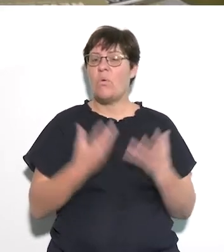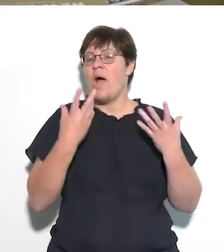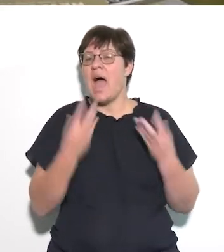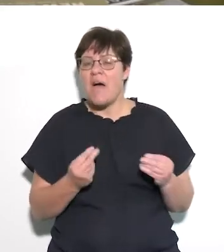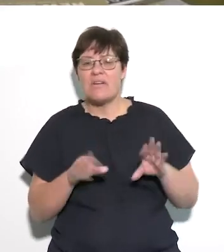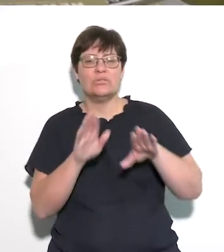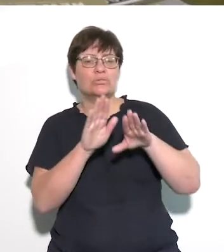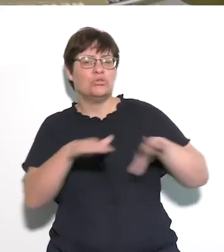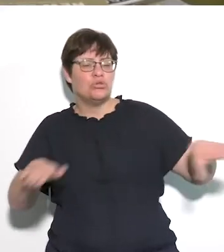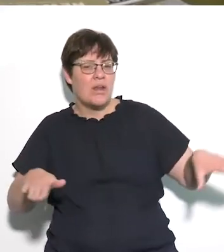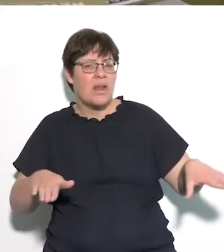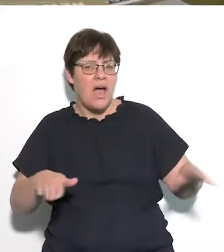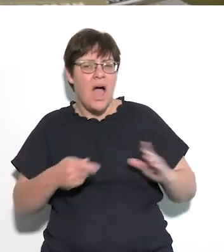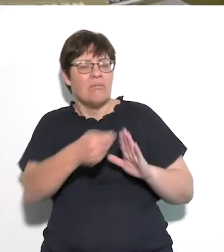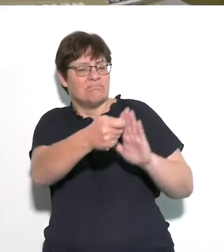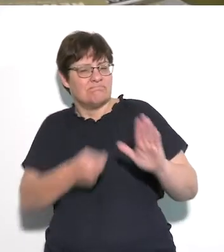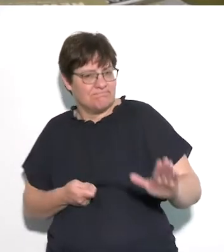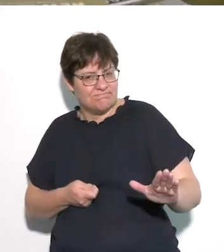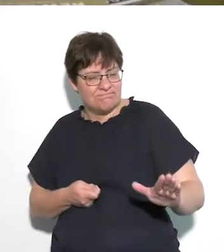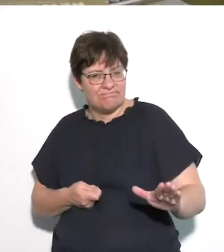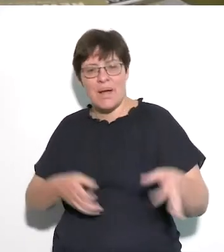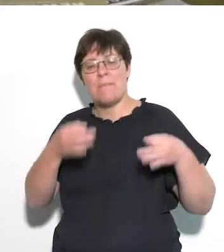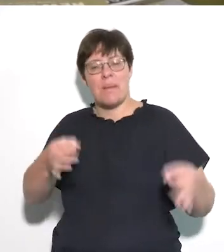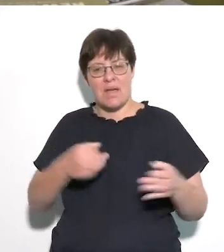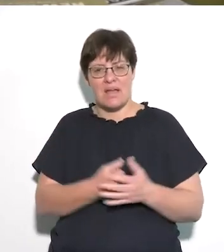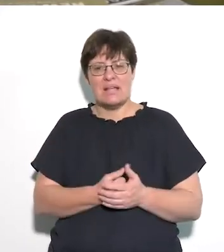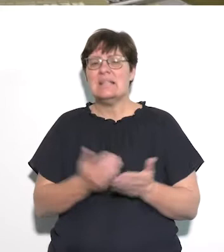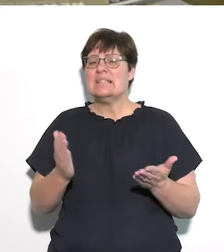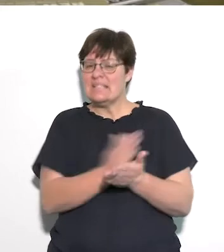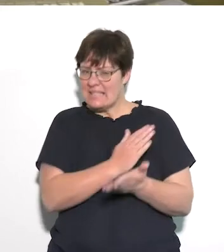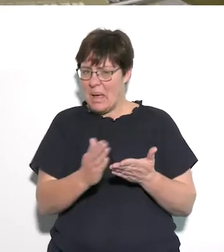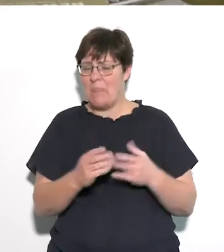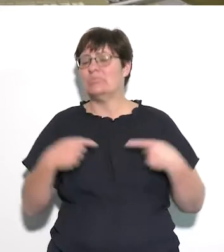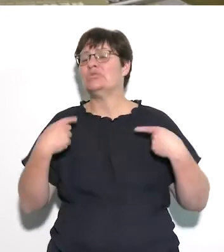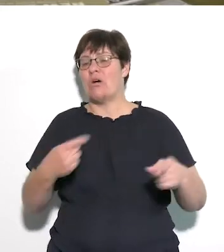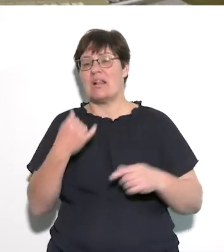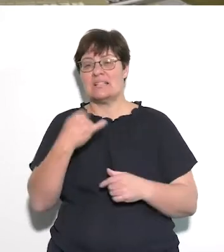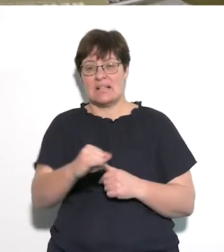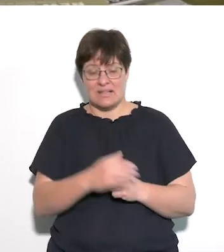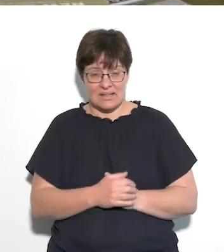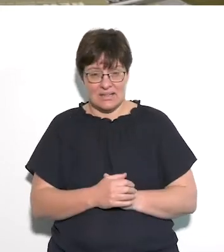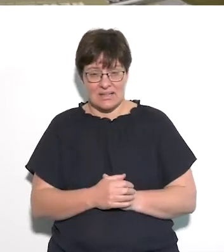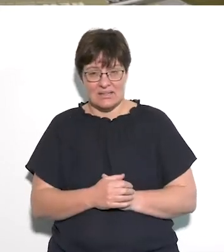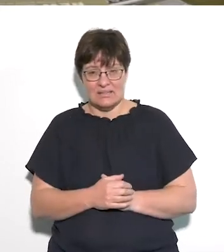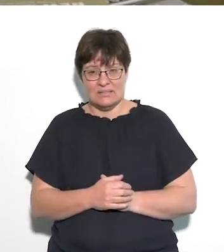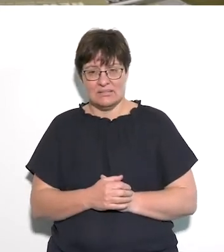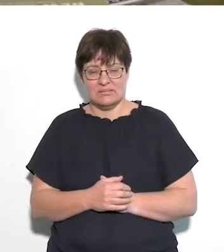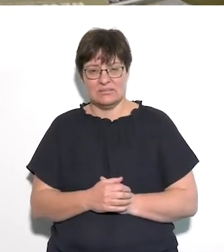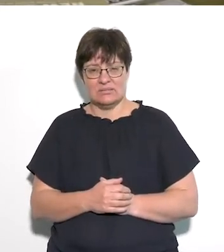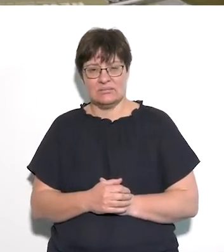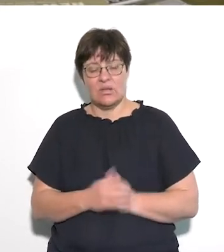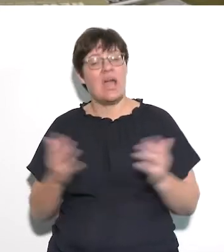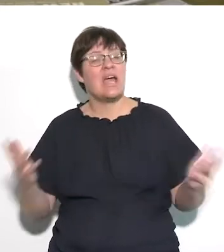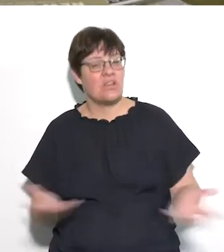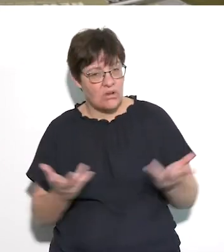you can have the children simply tear out the piece of paper. Some who struggle with tearing it out immediately,